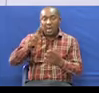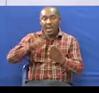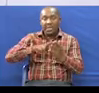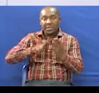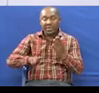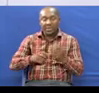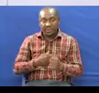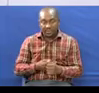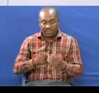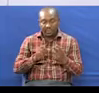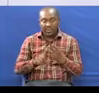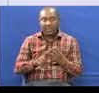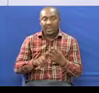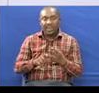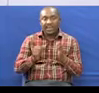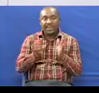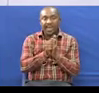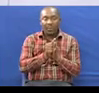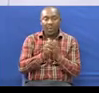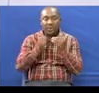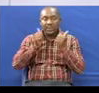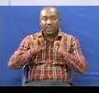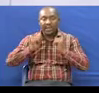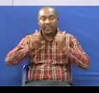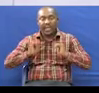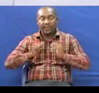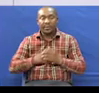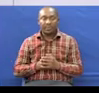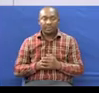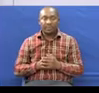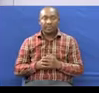And the last one is sample survey.